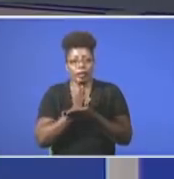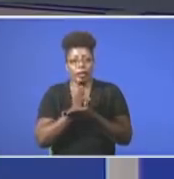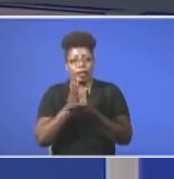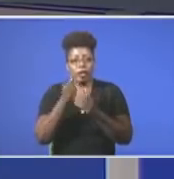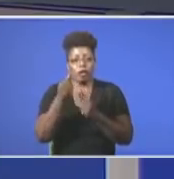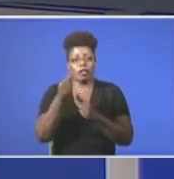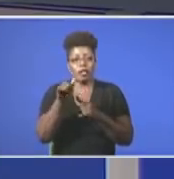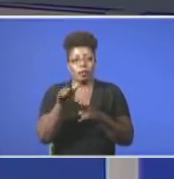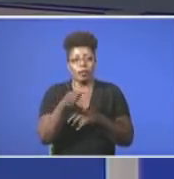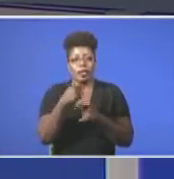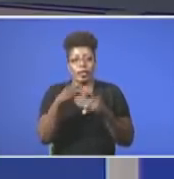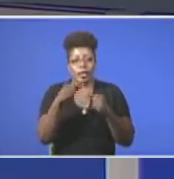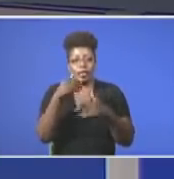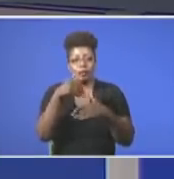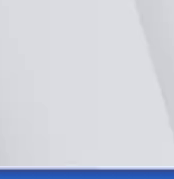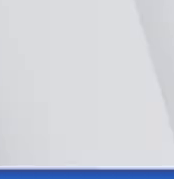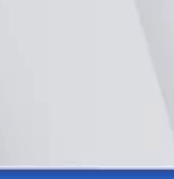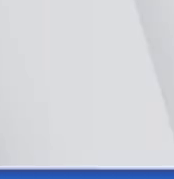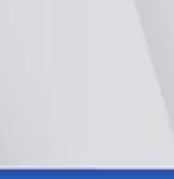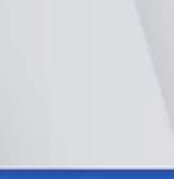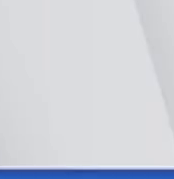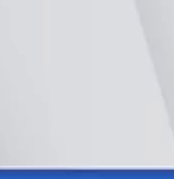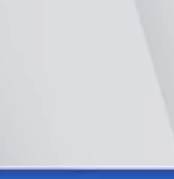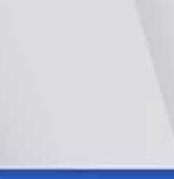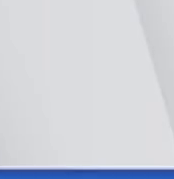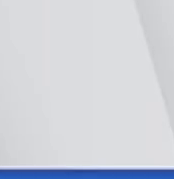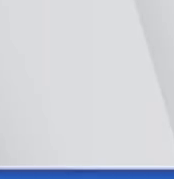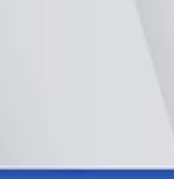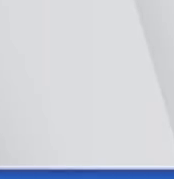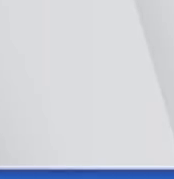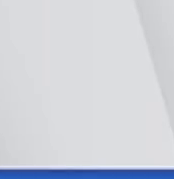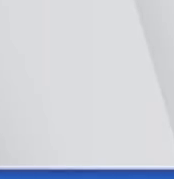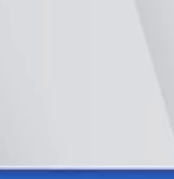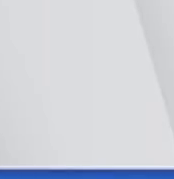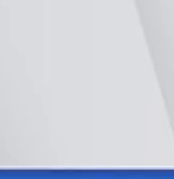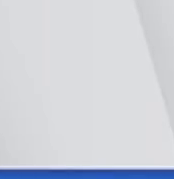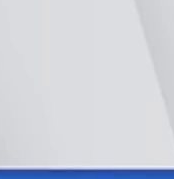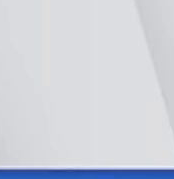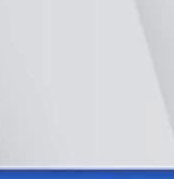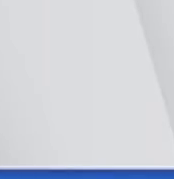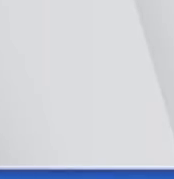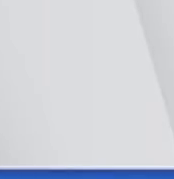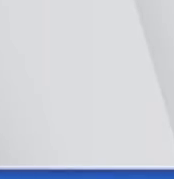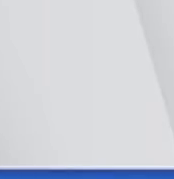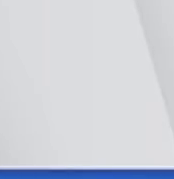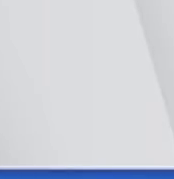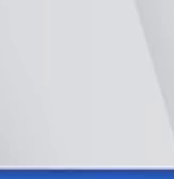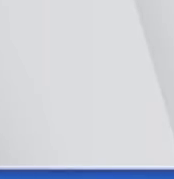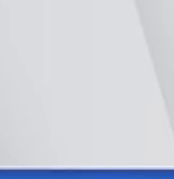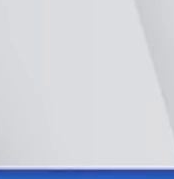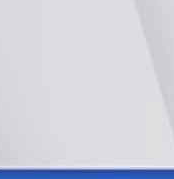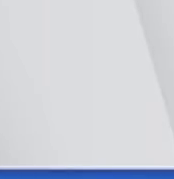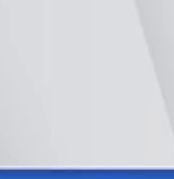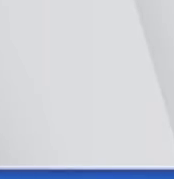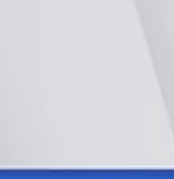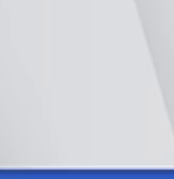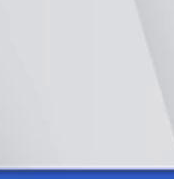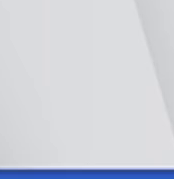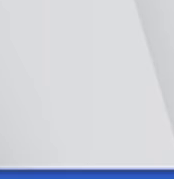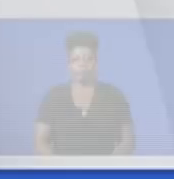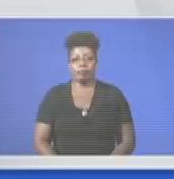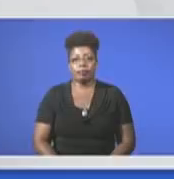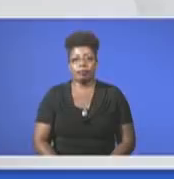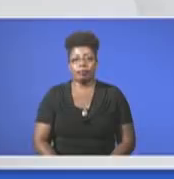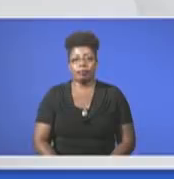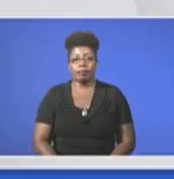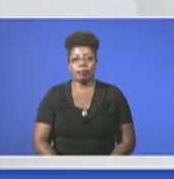and doubles. My first round match, I won 2-6, 6-4, 6-3. In the beginning, in the first